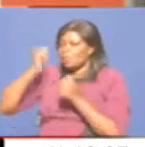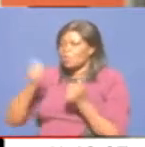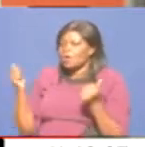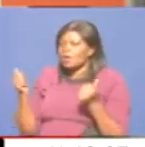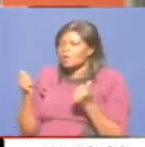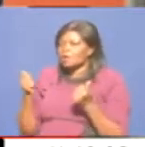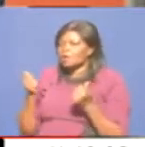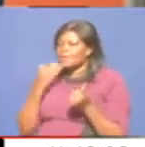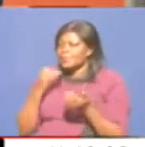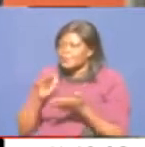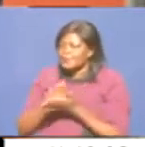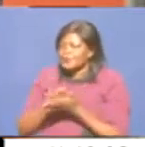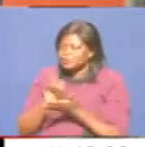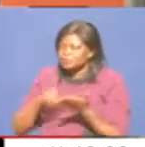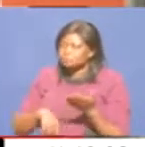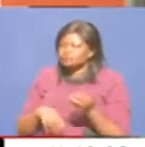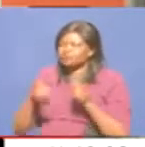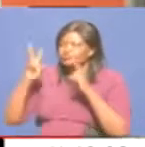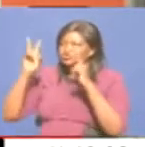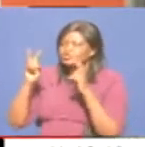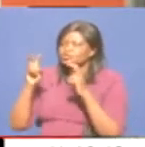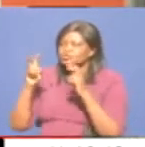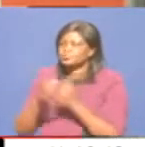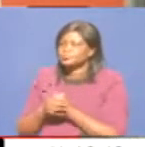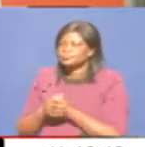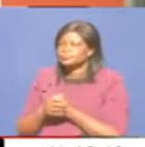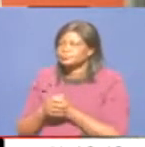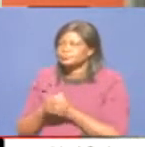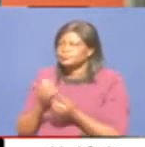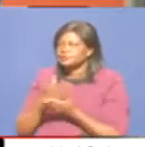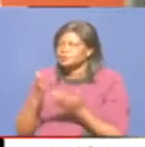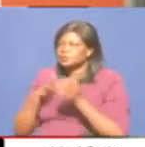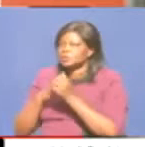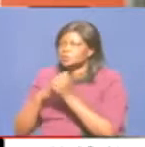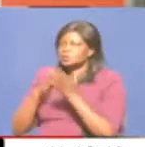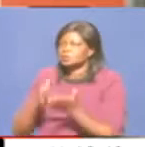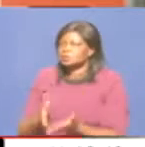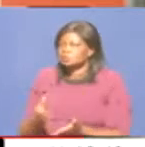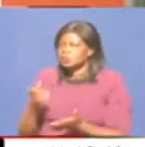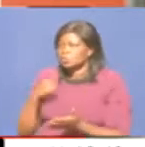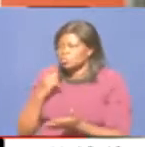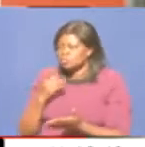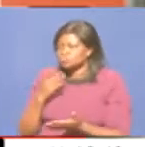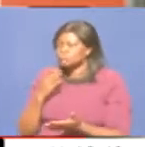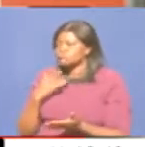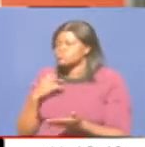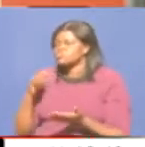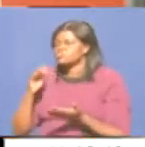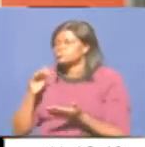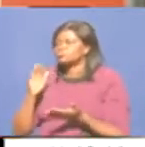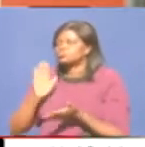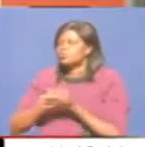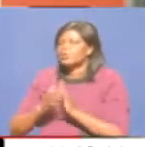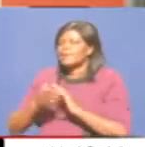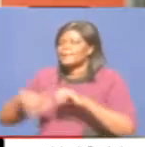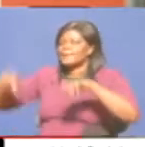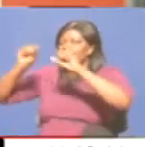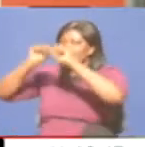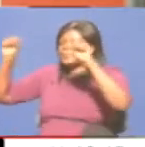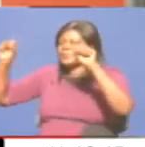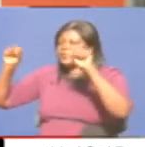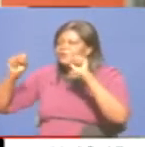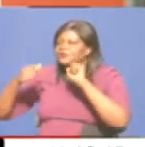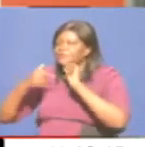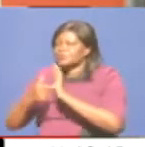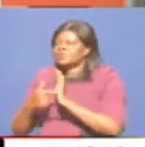best, issue-based acumen for any leader that is seeking the higher office. You know, for example, you know,